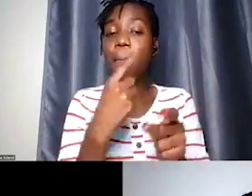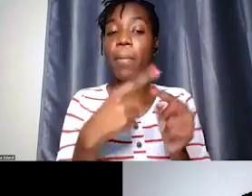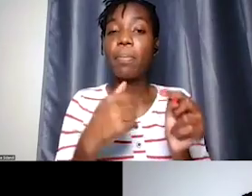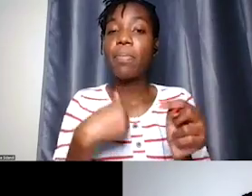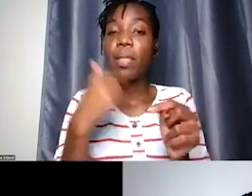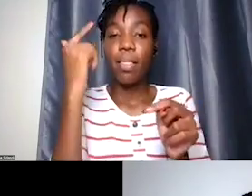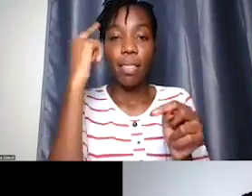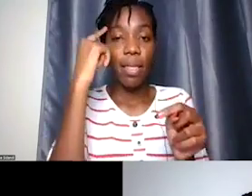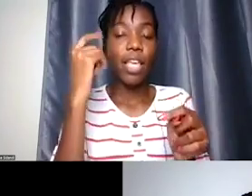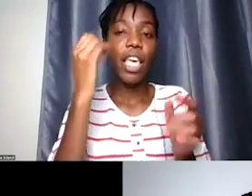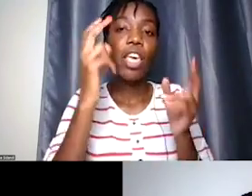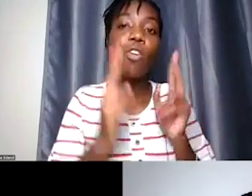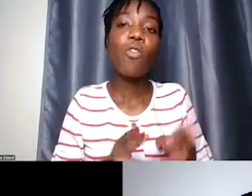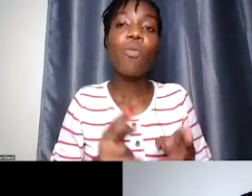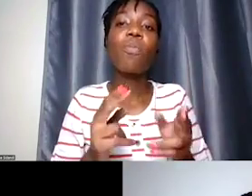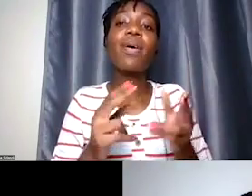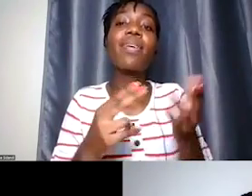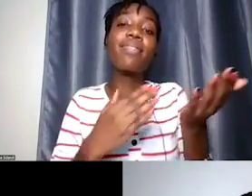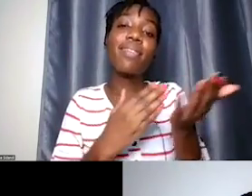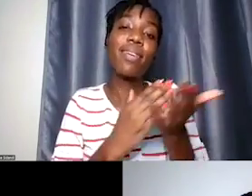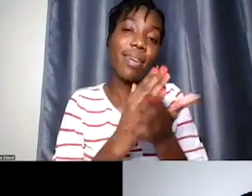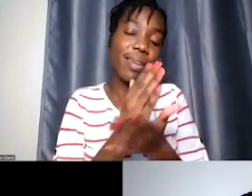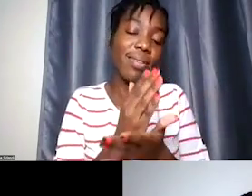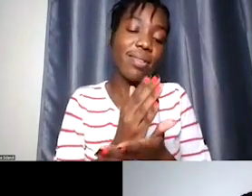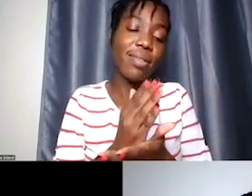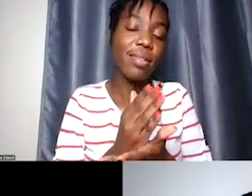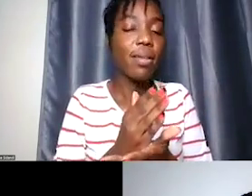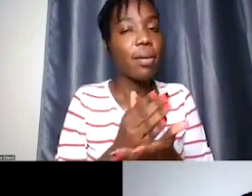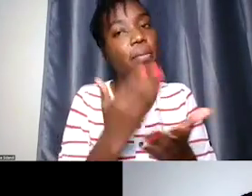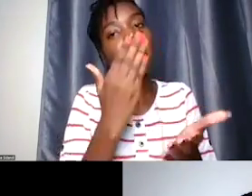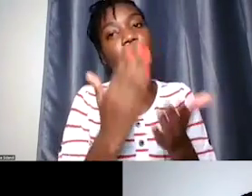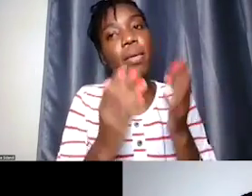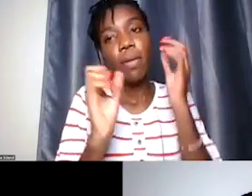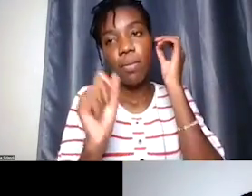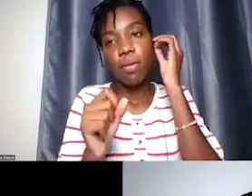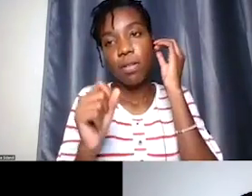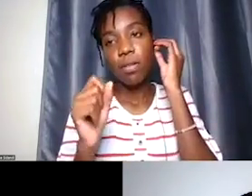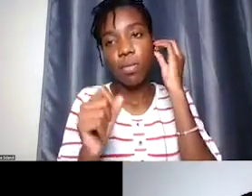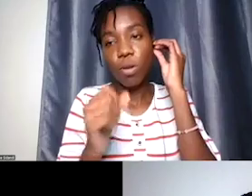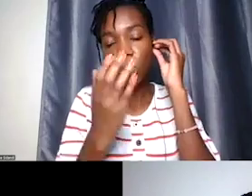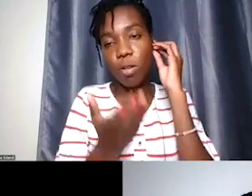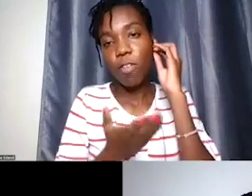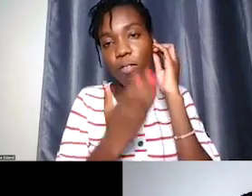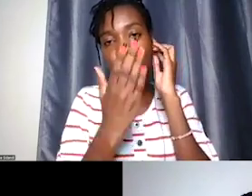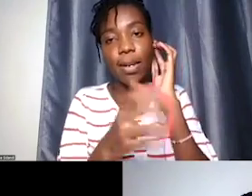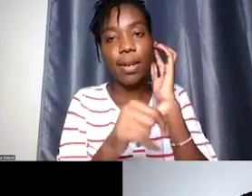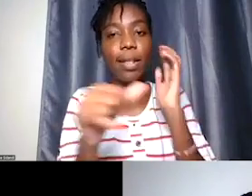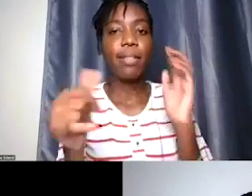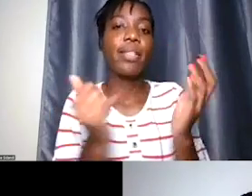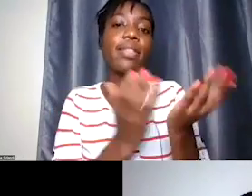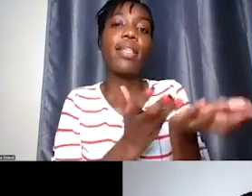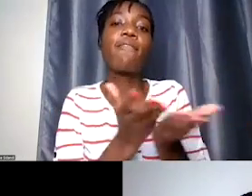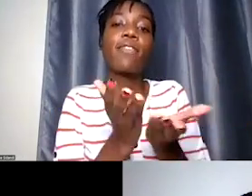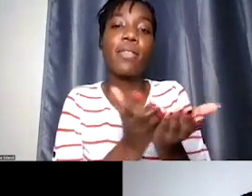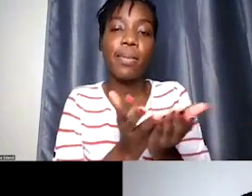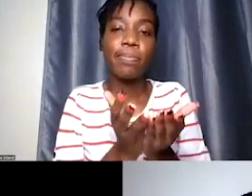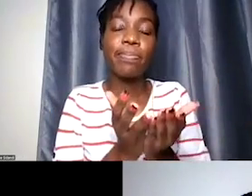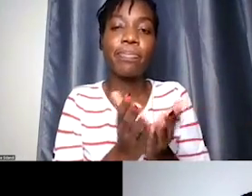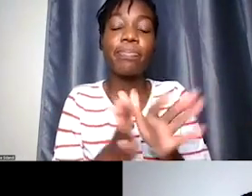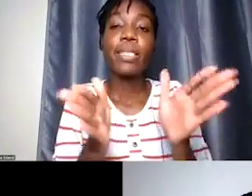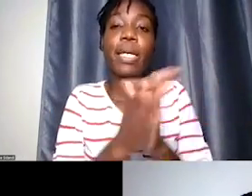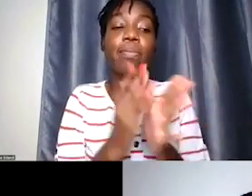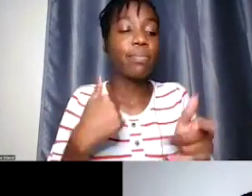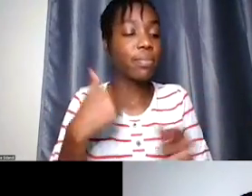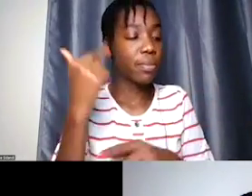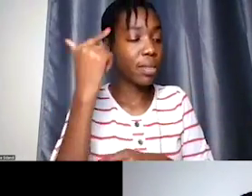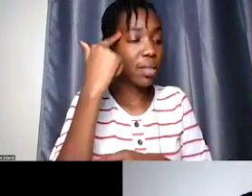rights, Kenya Human Rights, they may be able to provide some services. And I also think that in case